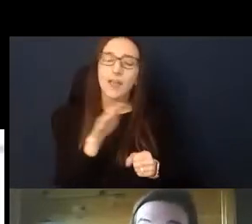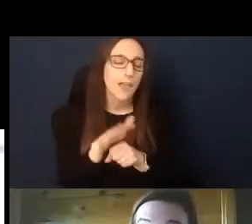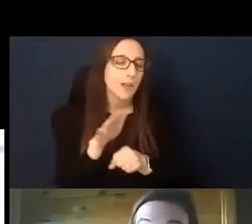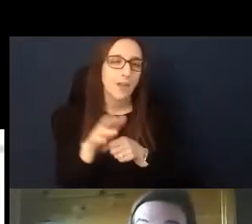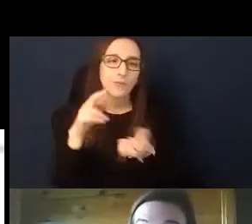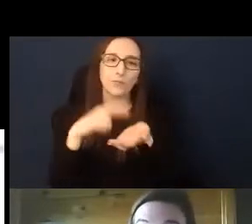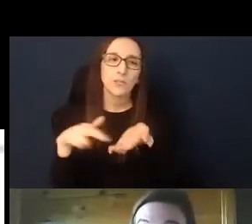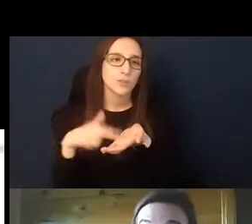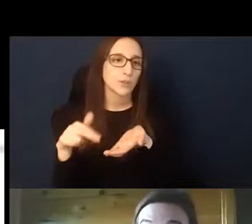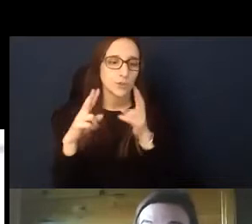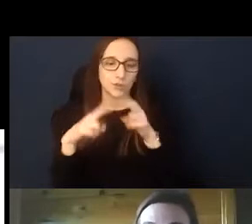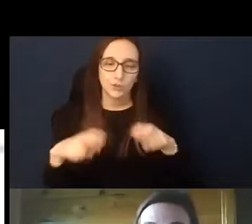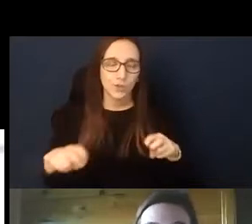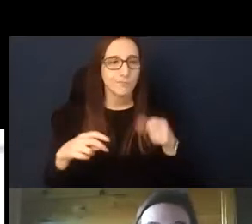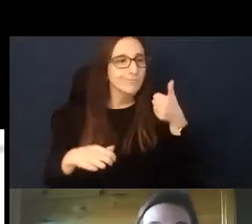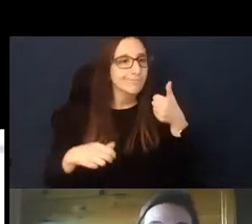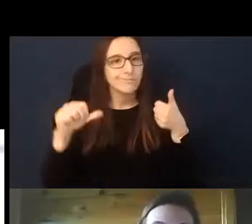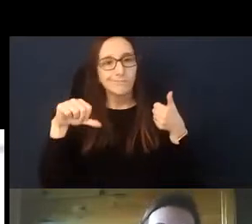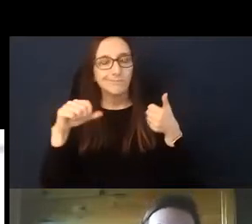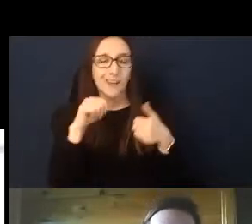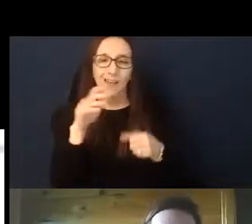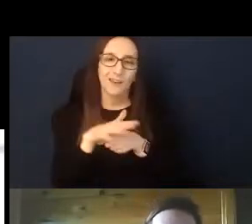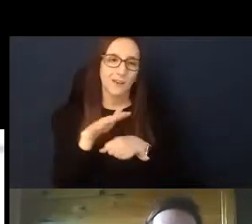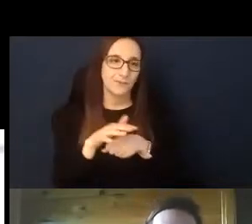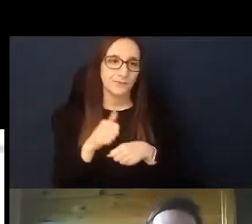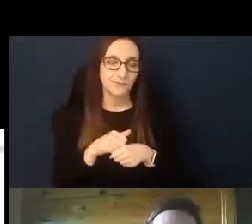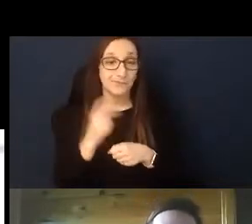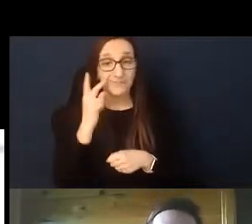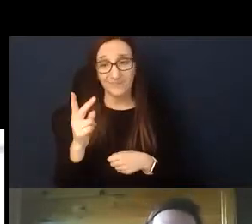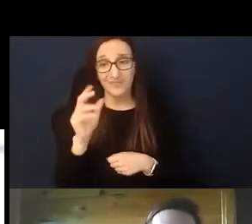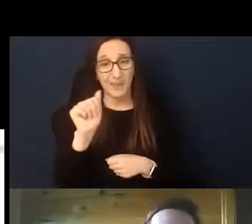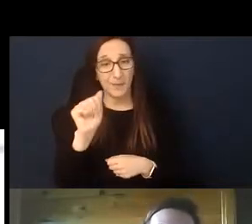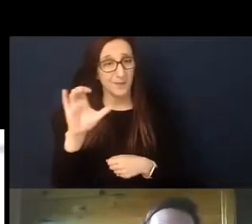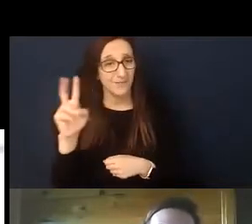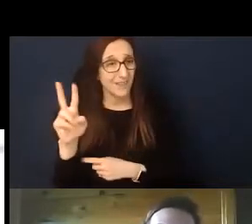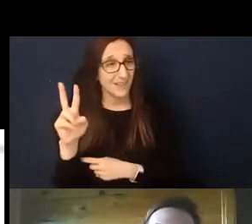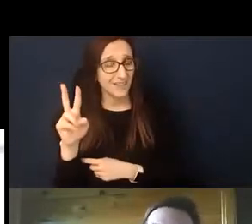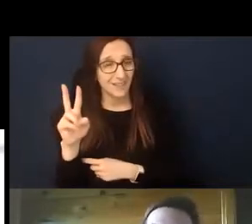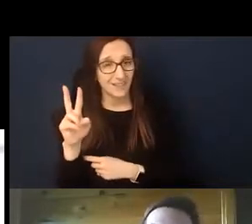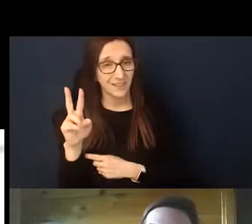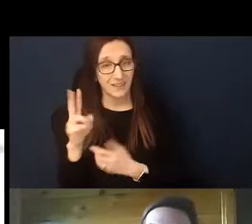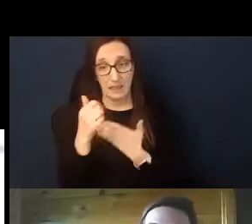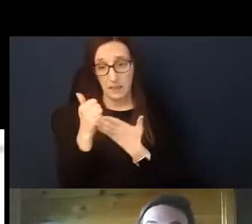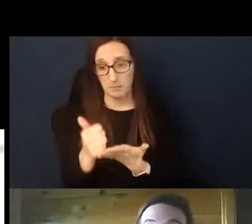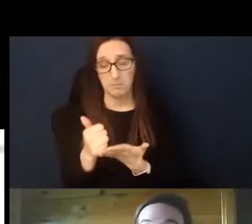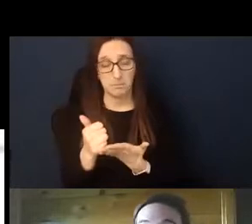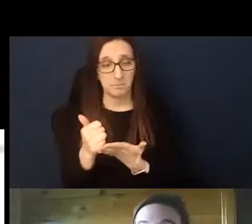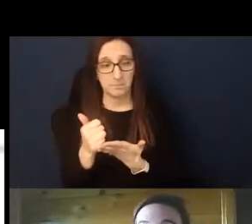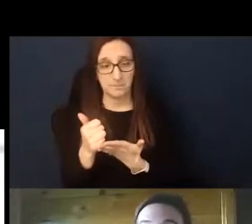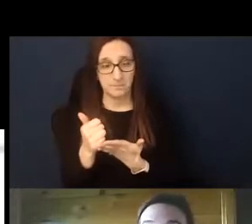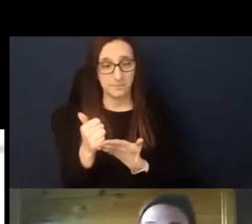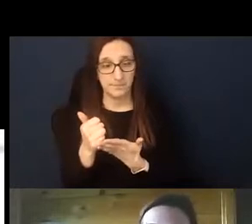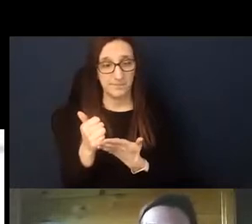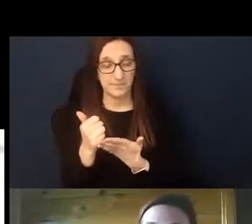research saying yay or nay with things. Mm-hmm. I've seen apple cider vinegar help